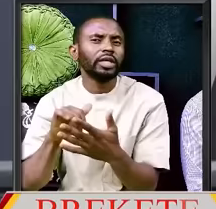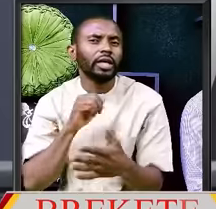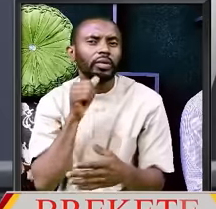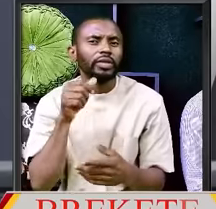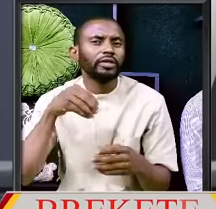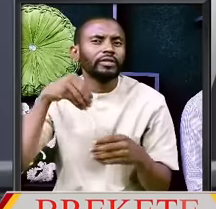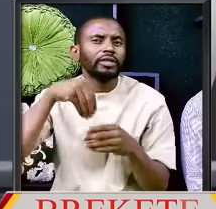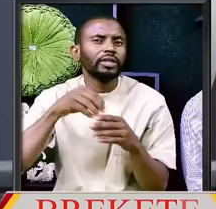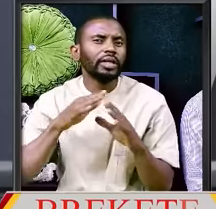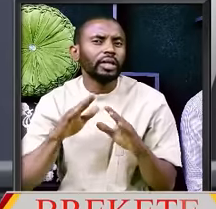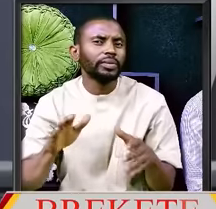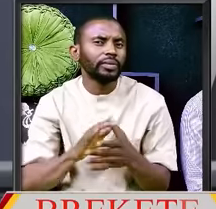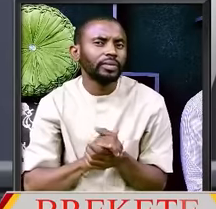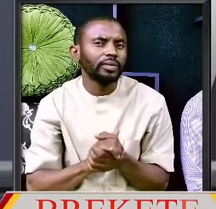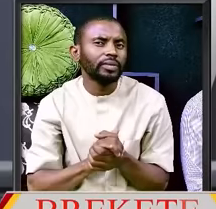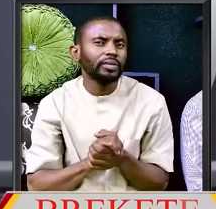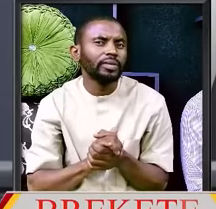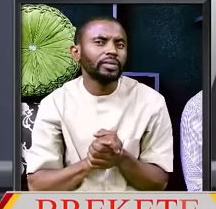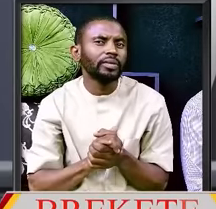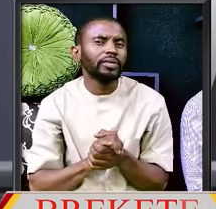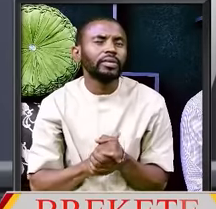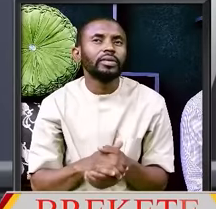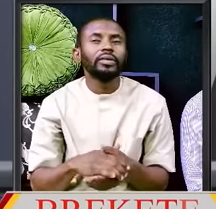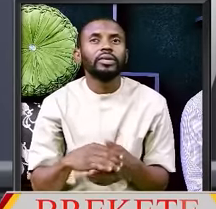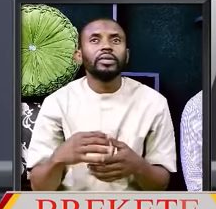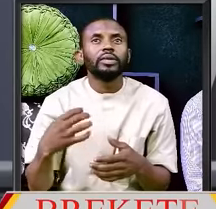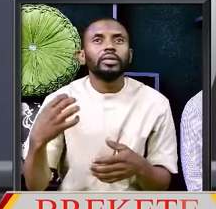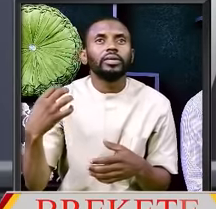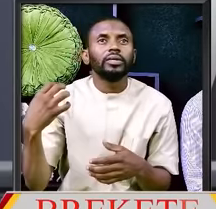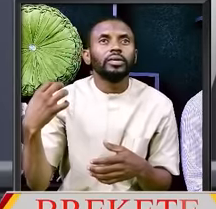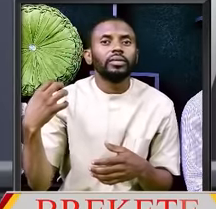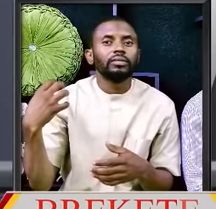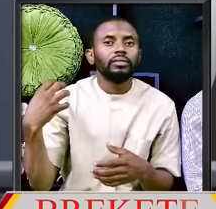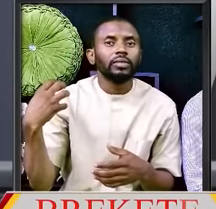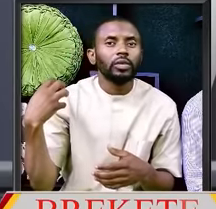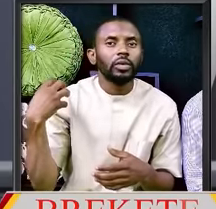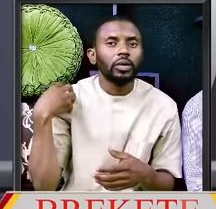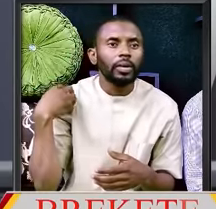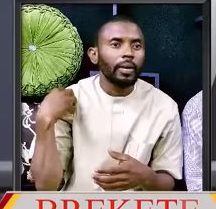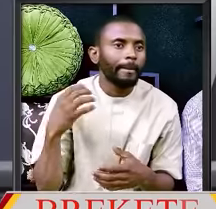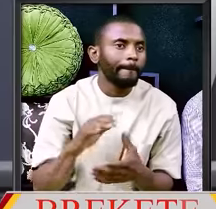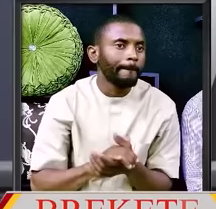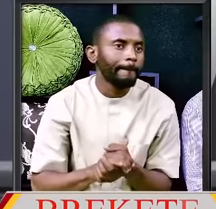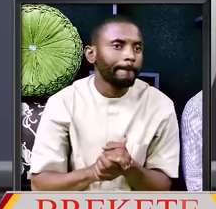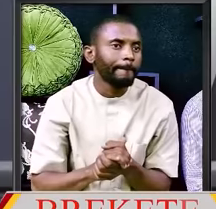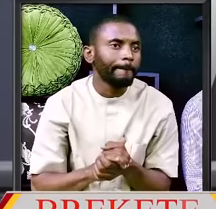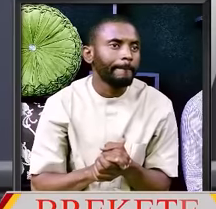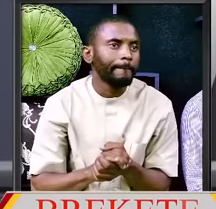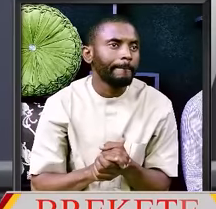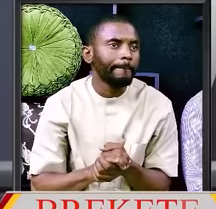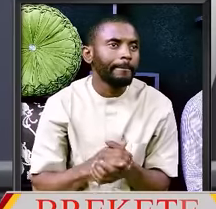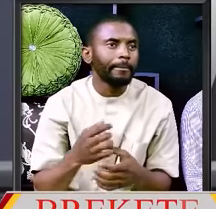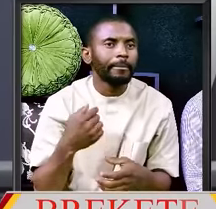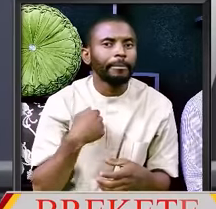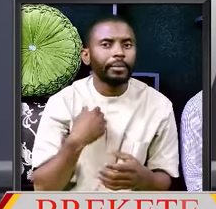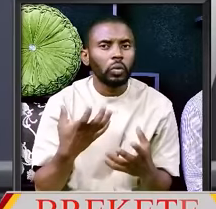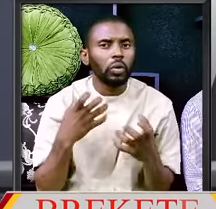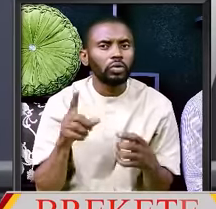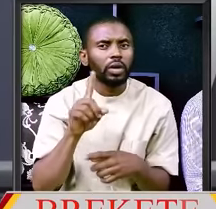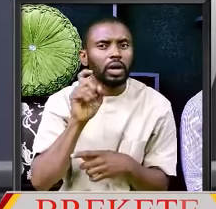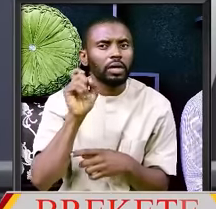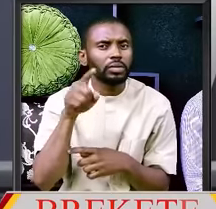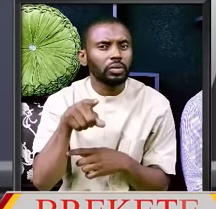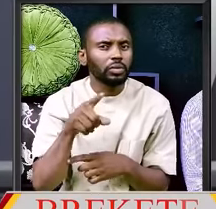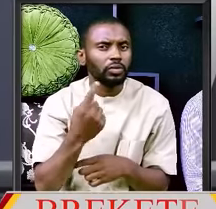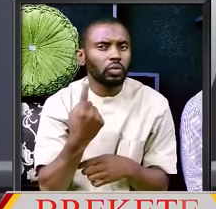fine boy and spending. You were in the cell. Ogami, you got one thing for Nigeria, so no best of that. Won't ask just one question